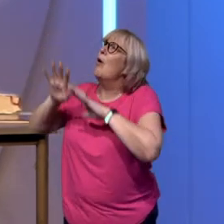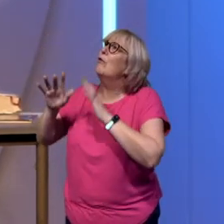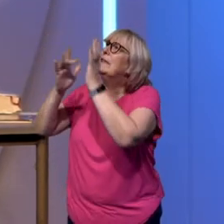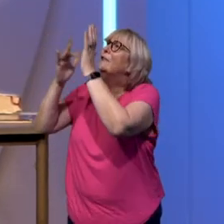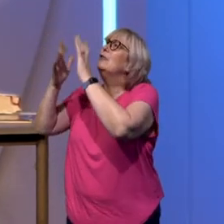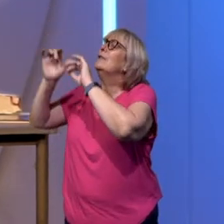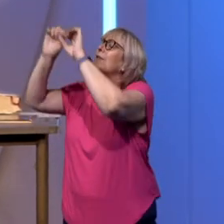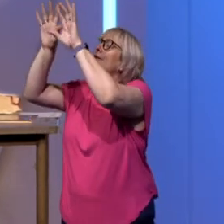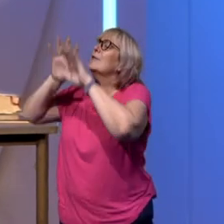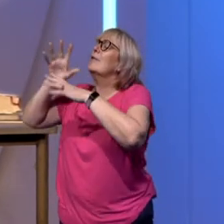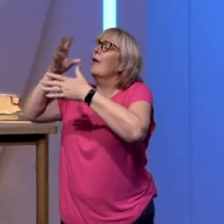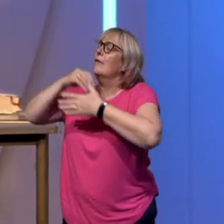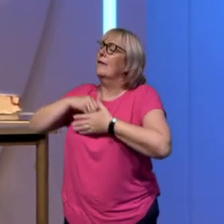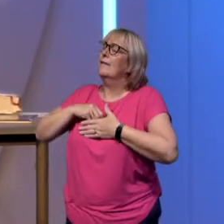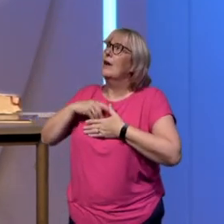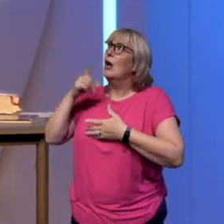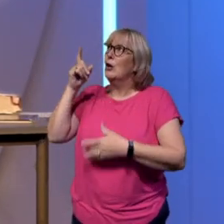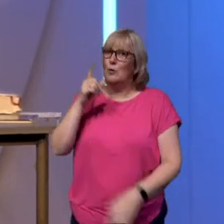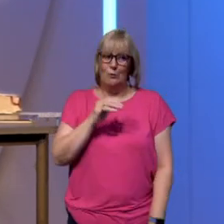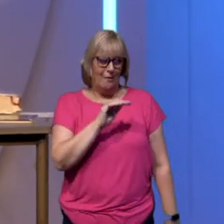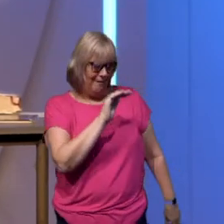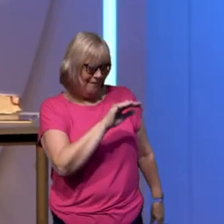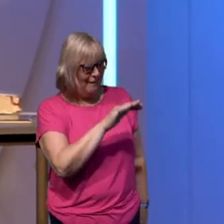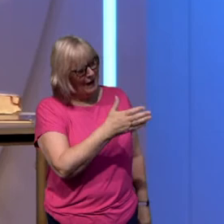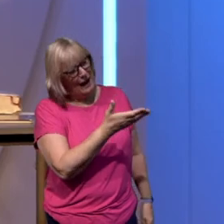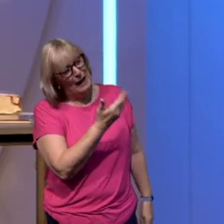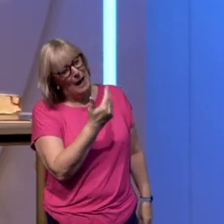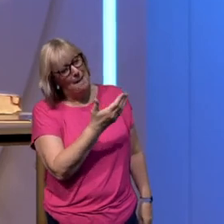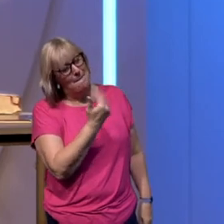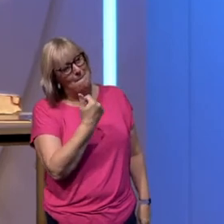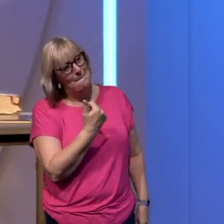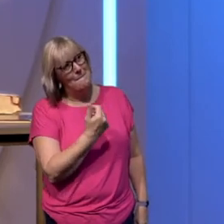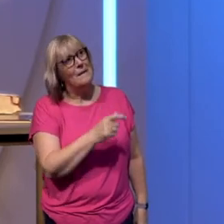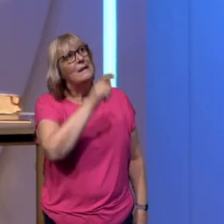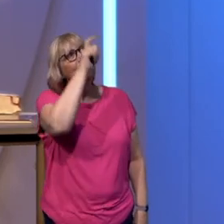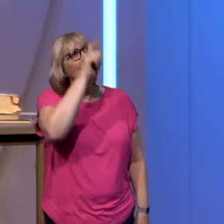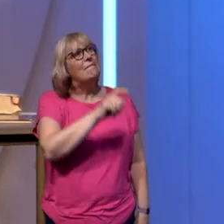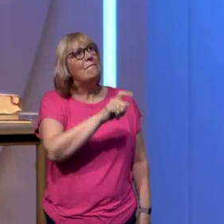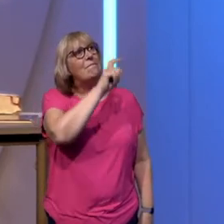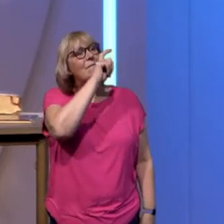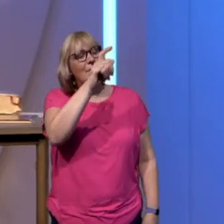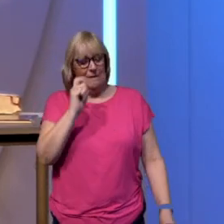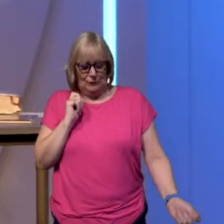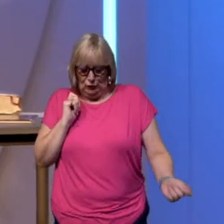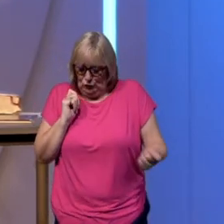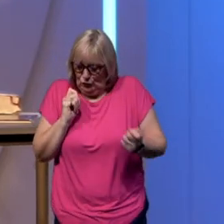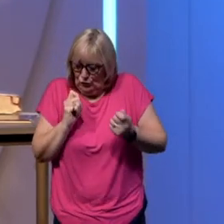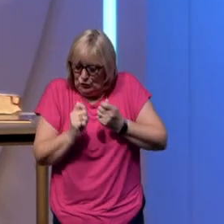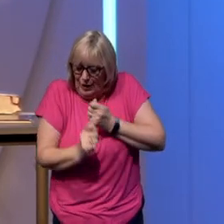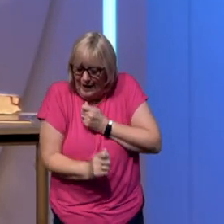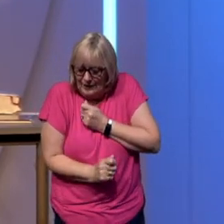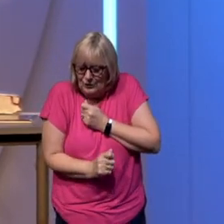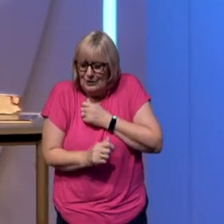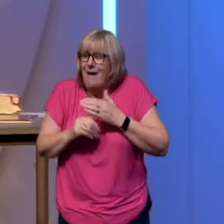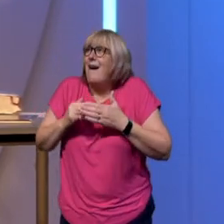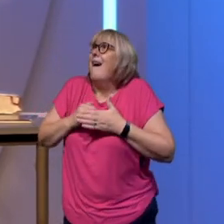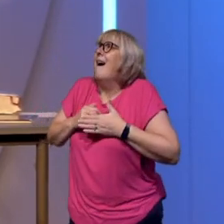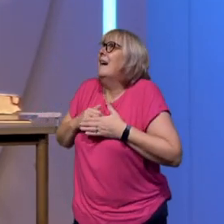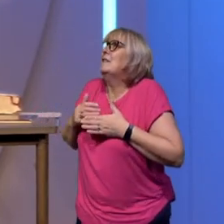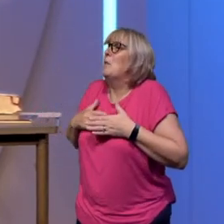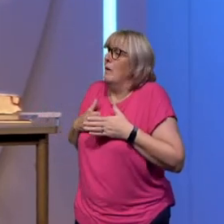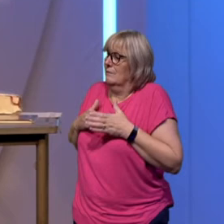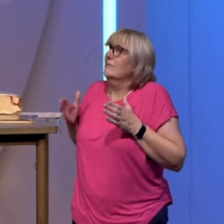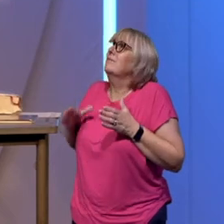have caused us to come to you, you've done this act of recreation, and deep in our hearts, we do want your Son